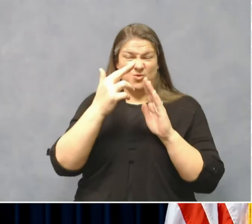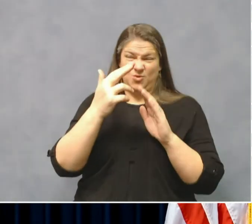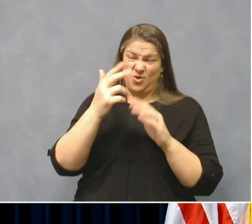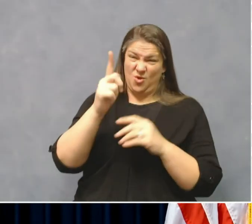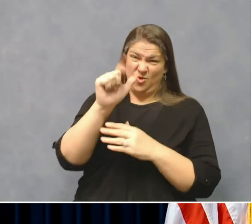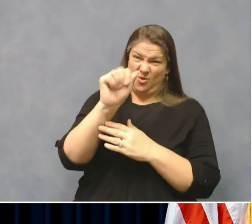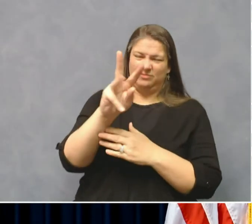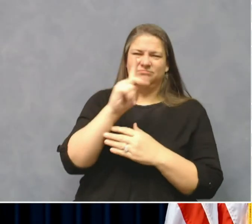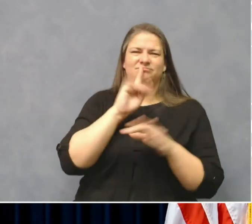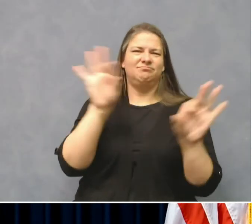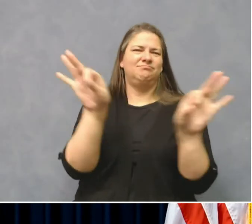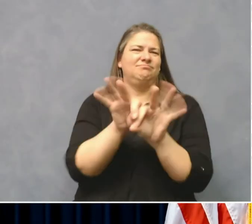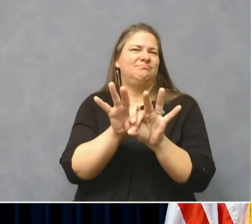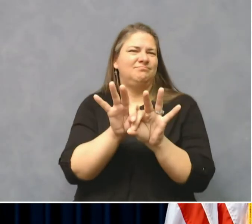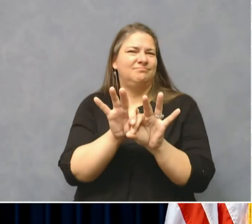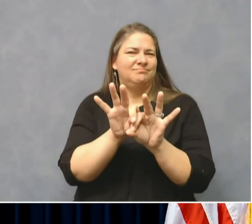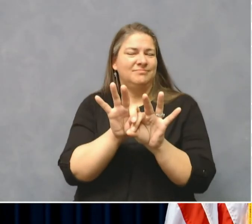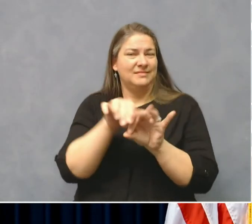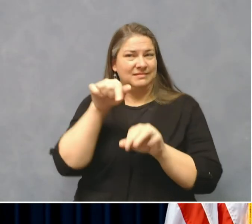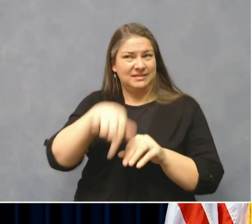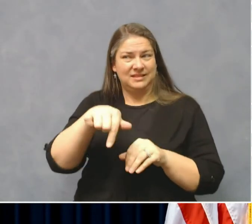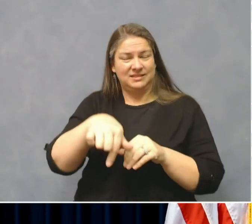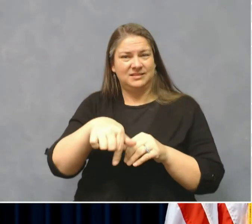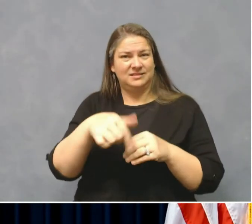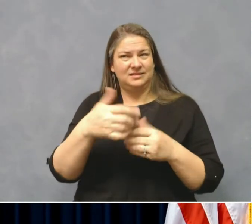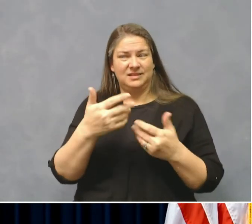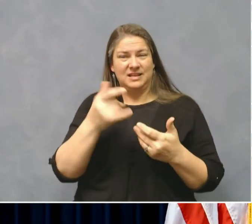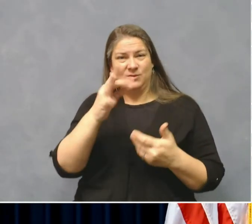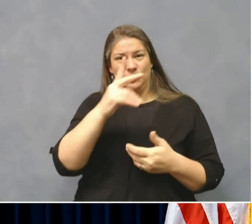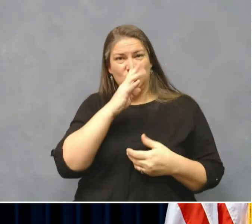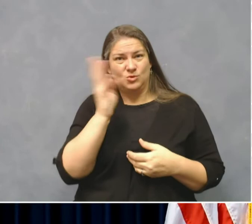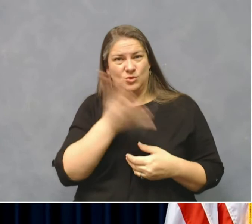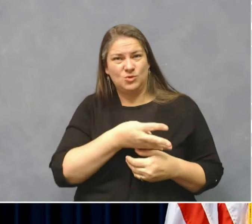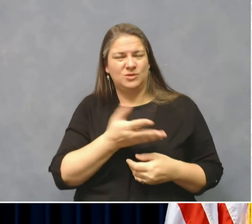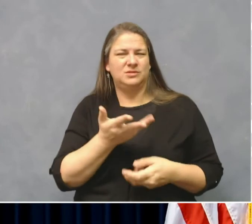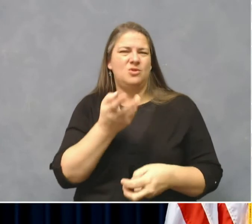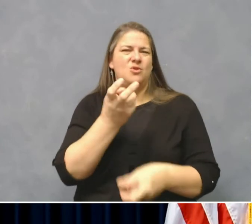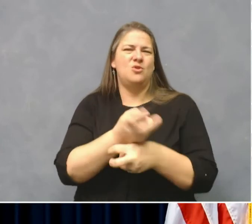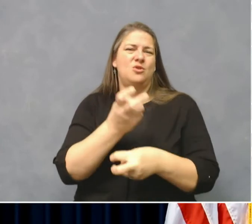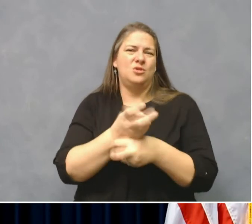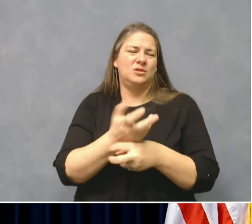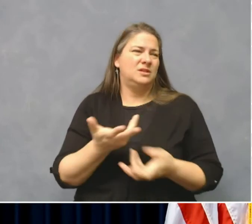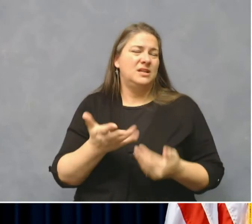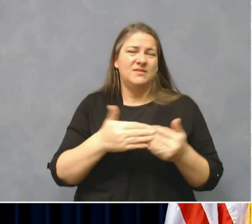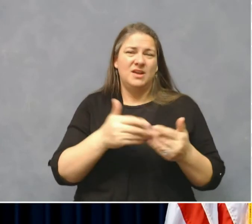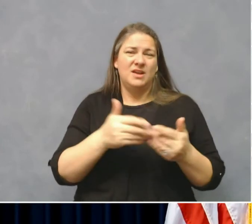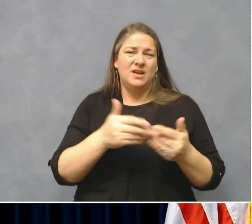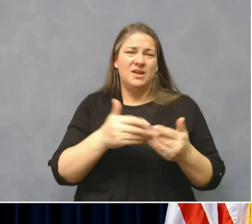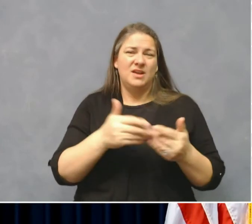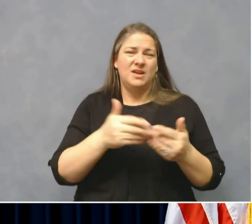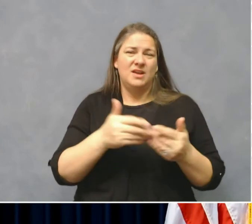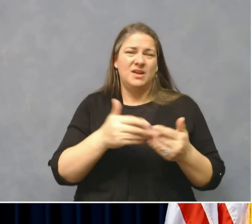we are as a society when it's ignored, even when it's hard, even when it may be devastating, is